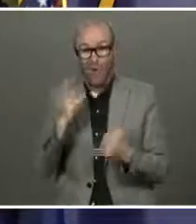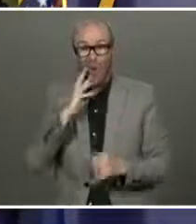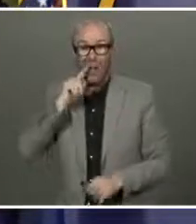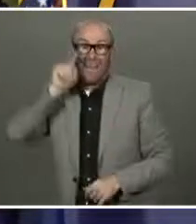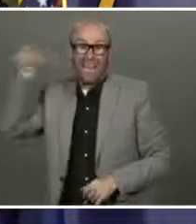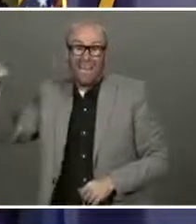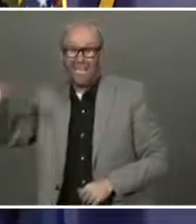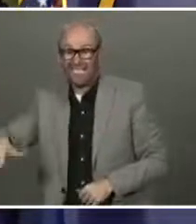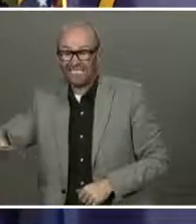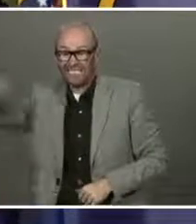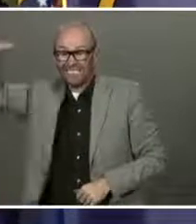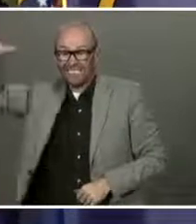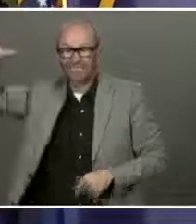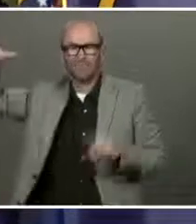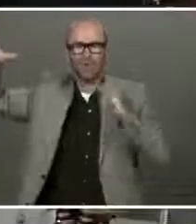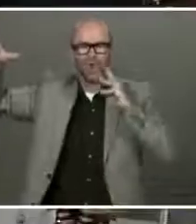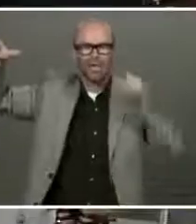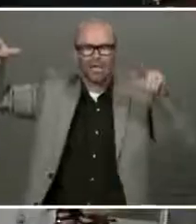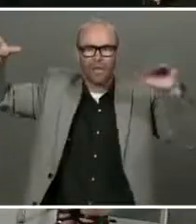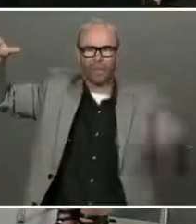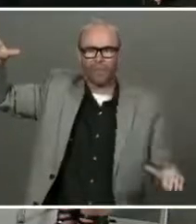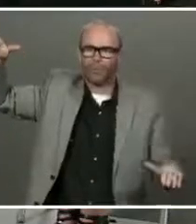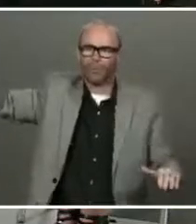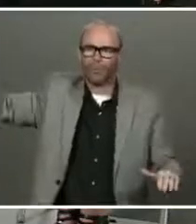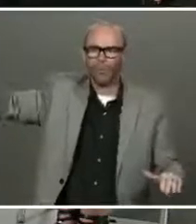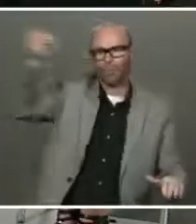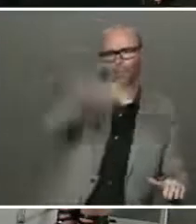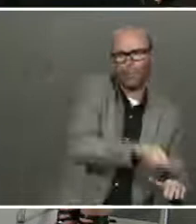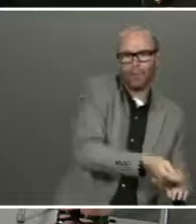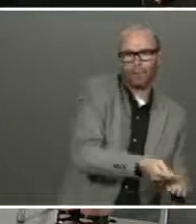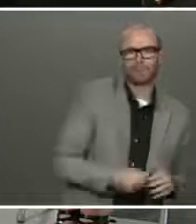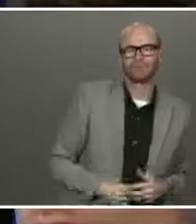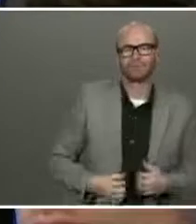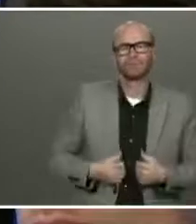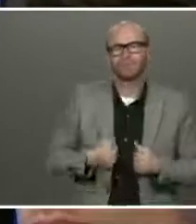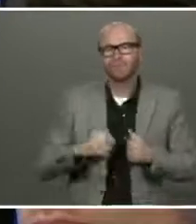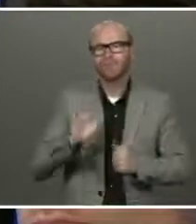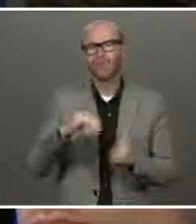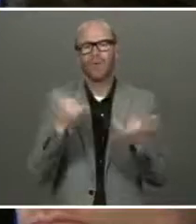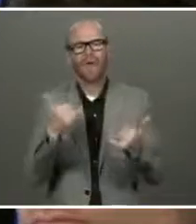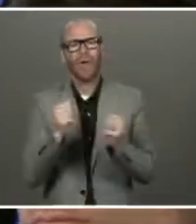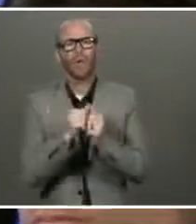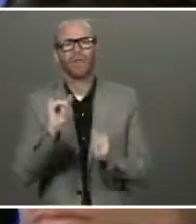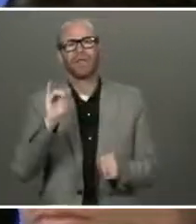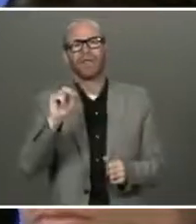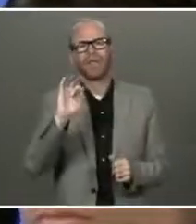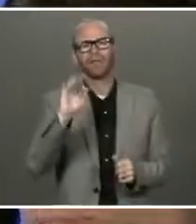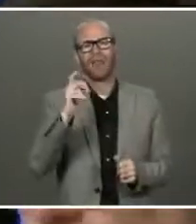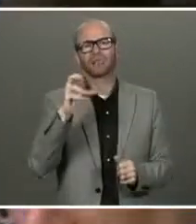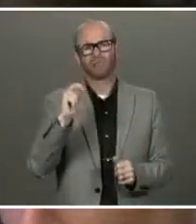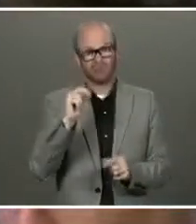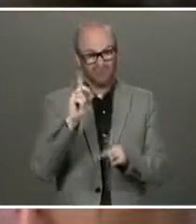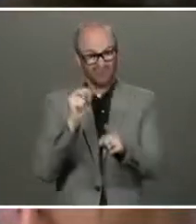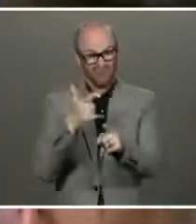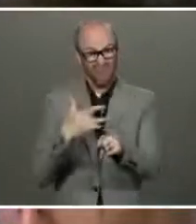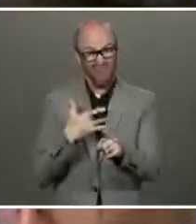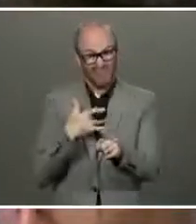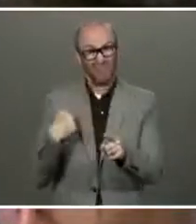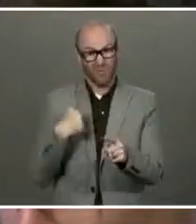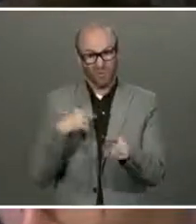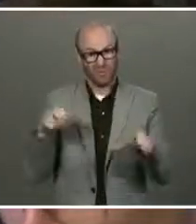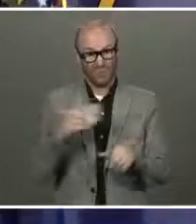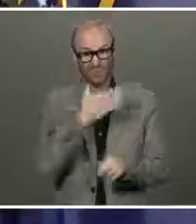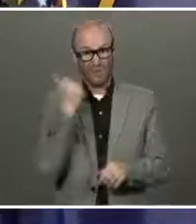Governor, back to inflation, do you think we've turned a corner at all on that issue? Good question. We've asked